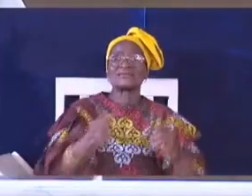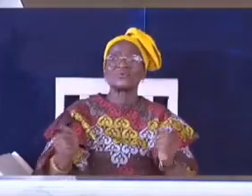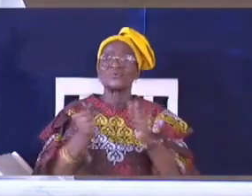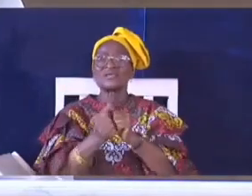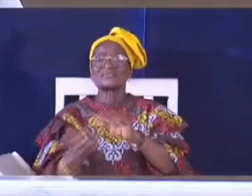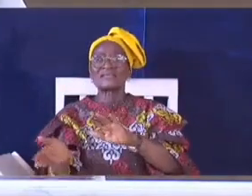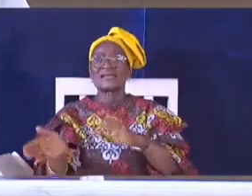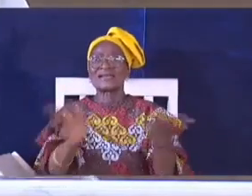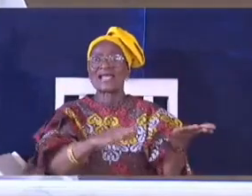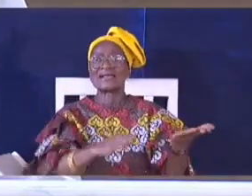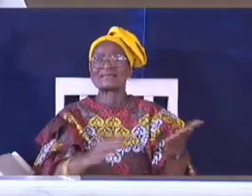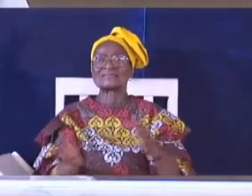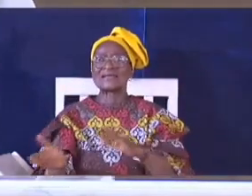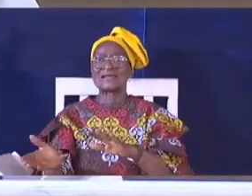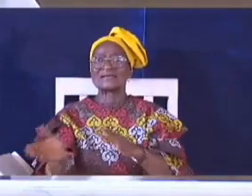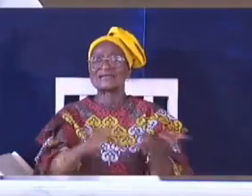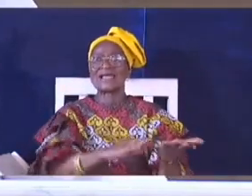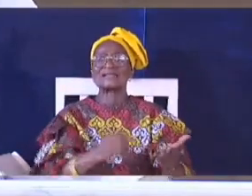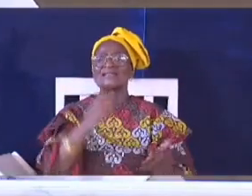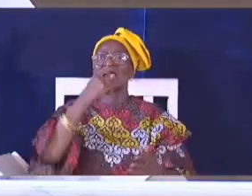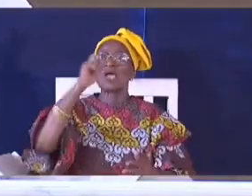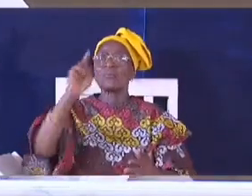death must yield.